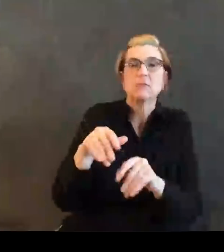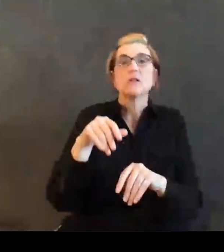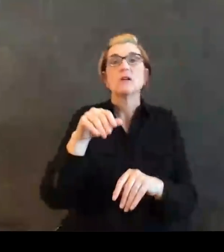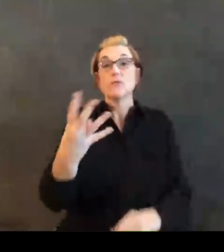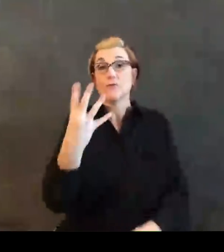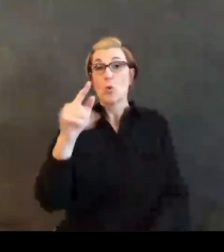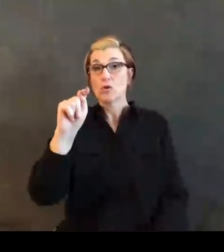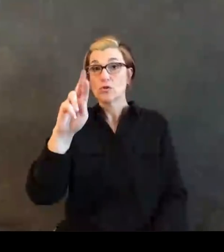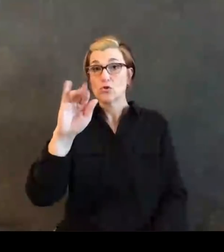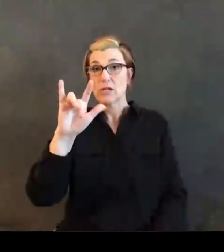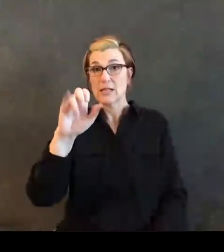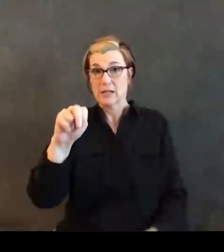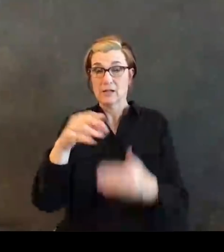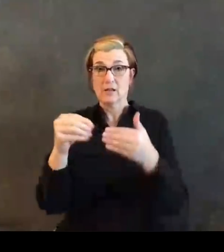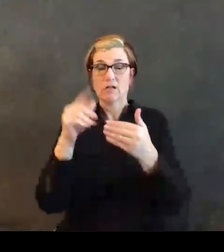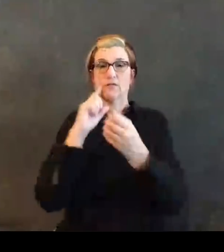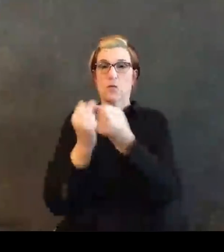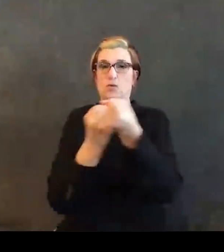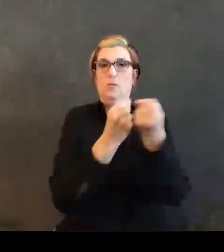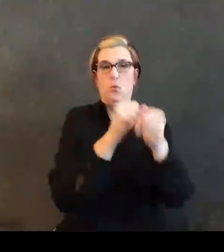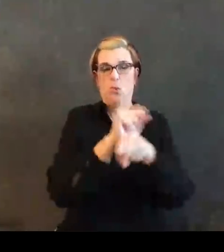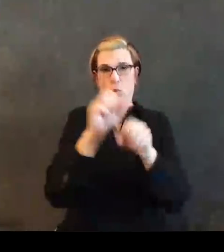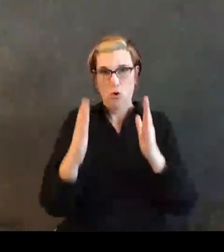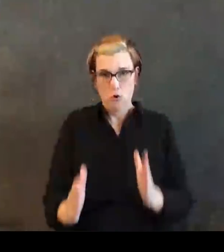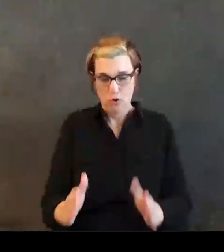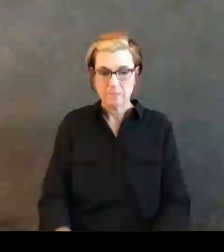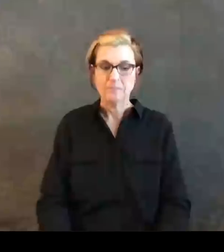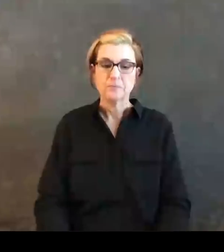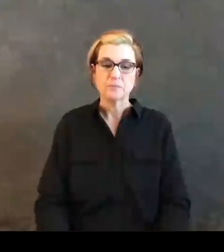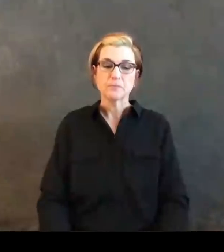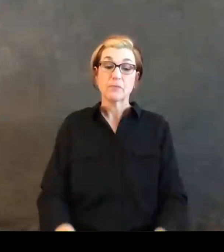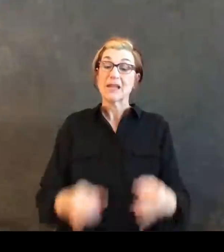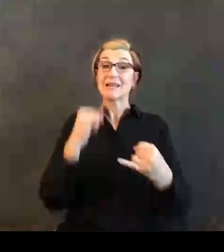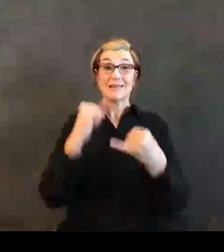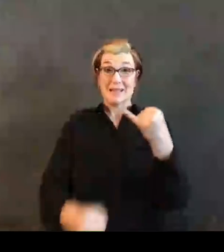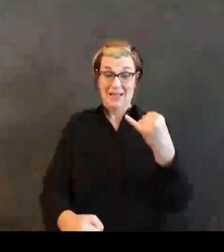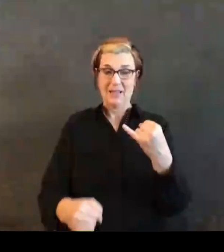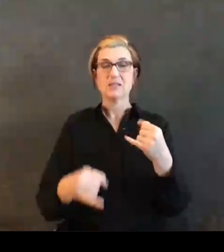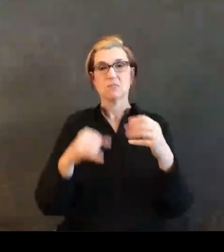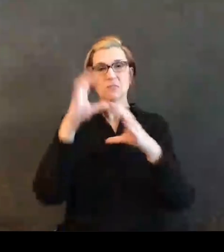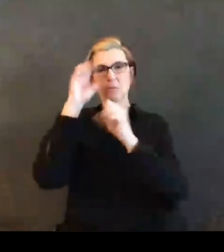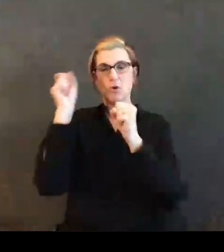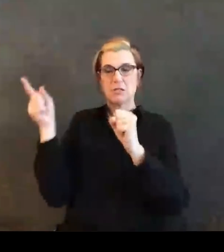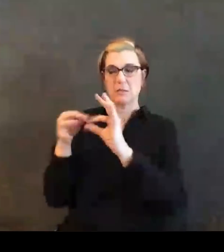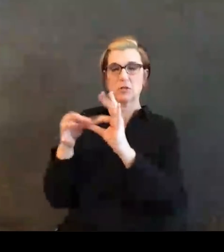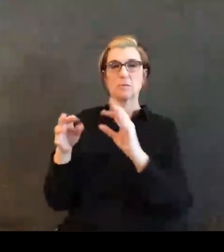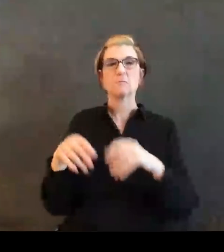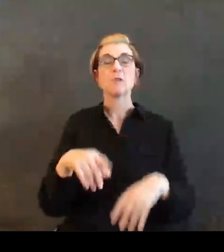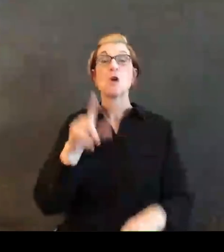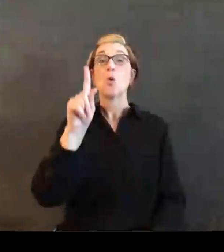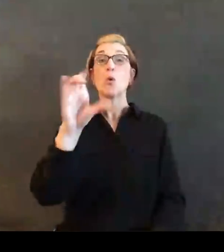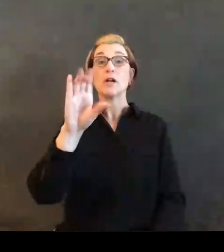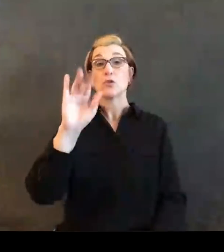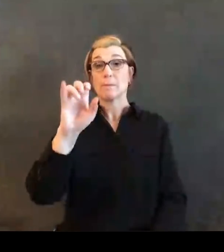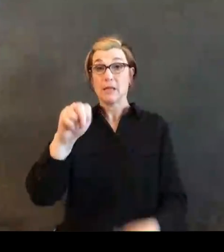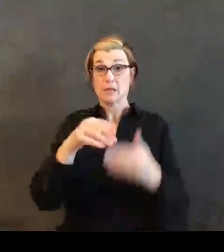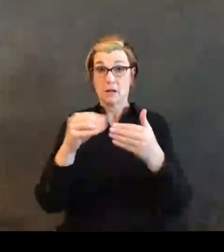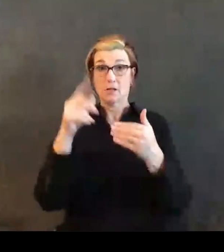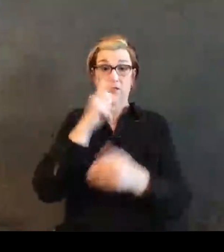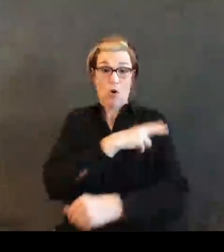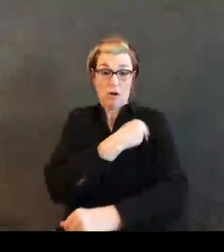American workers in an unprecedented way. And then finally, the President mentioned $100 billion to hospitals and $150